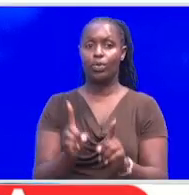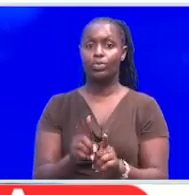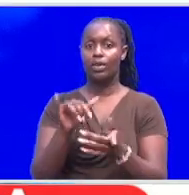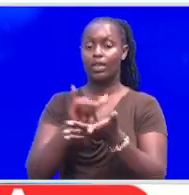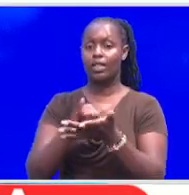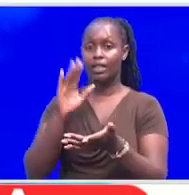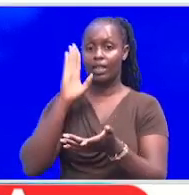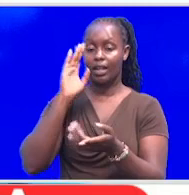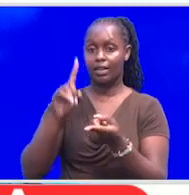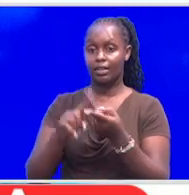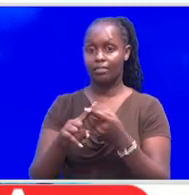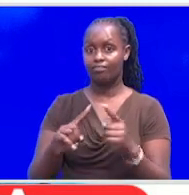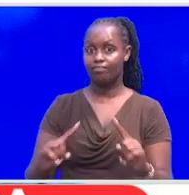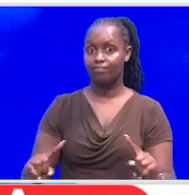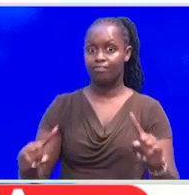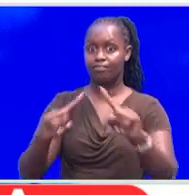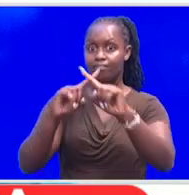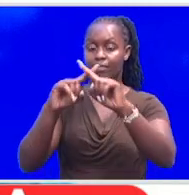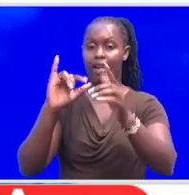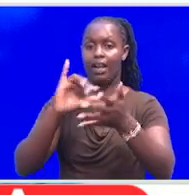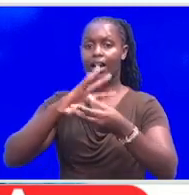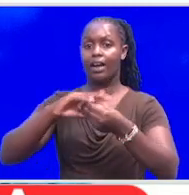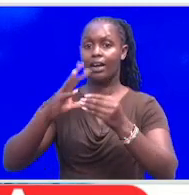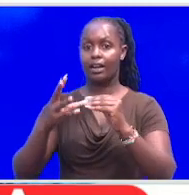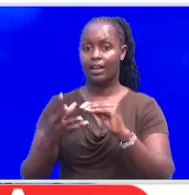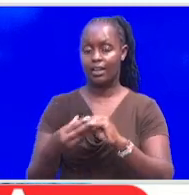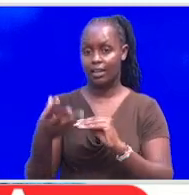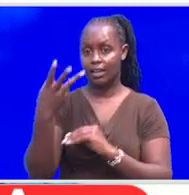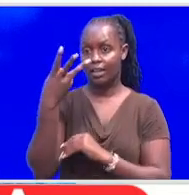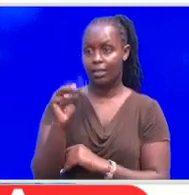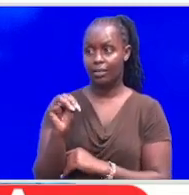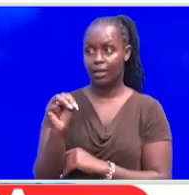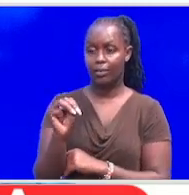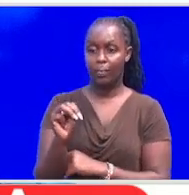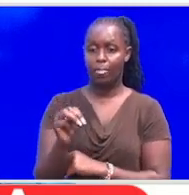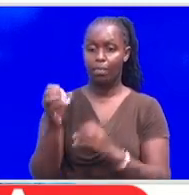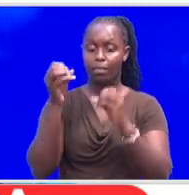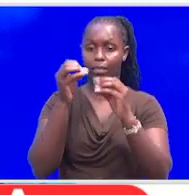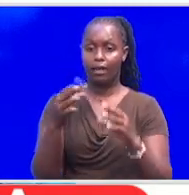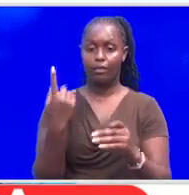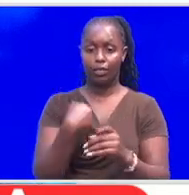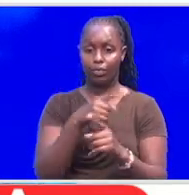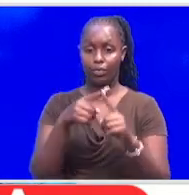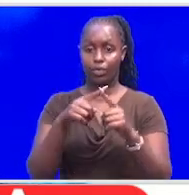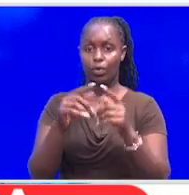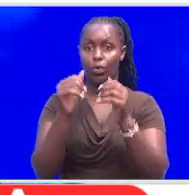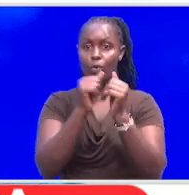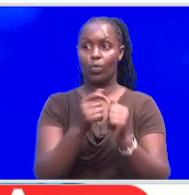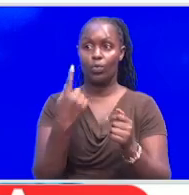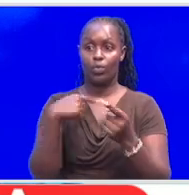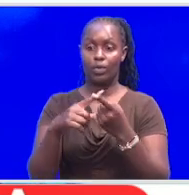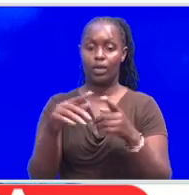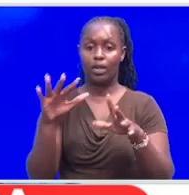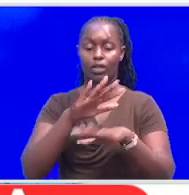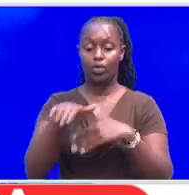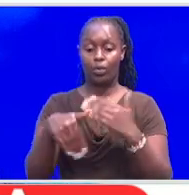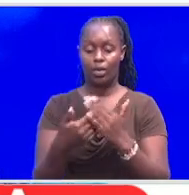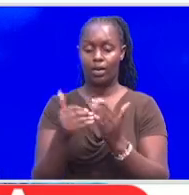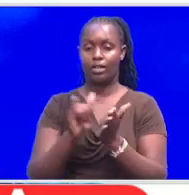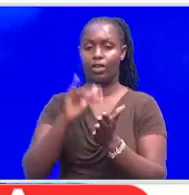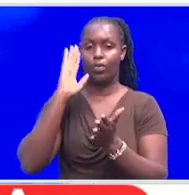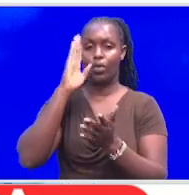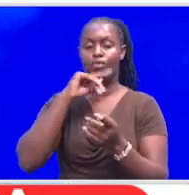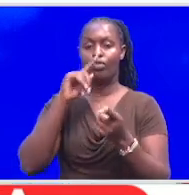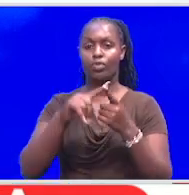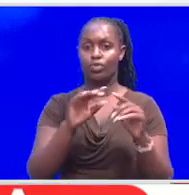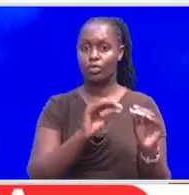the demand, creating demand. If we do not start with creating demand, people will not want to ship because